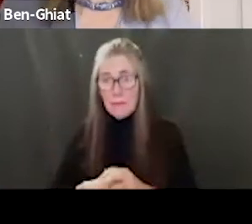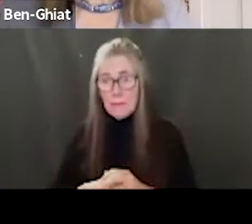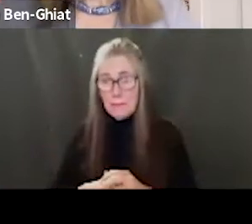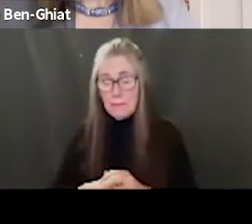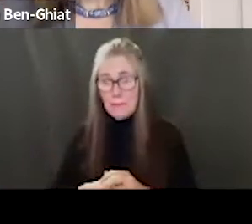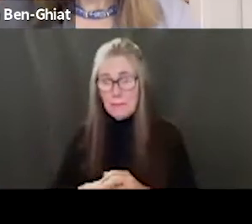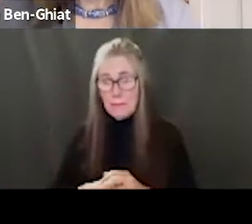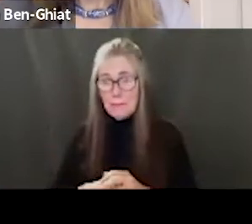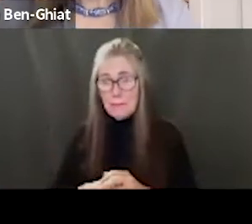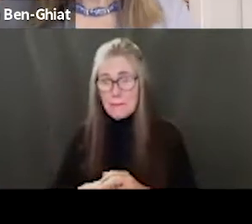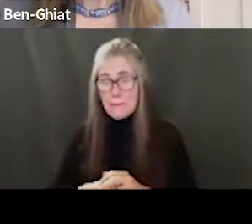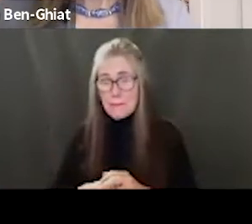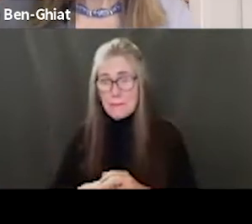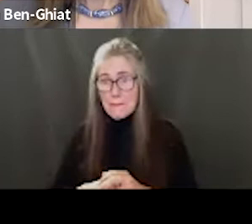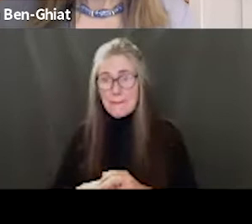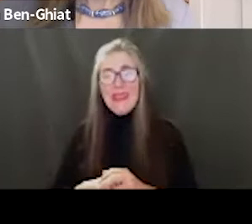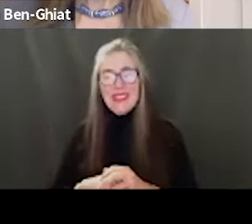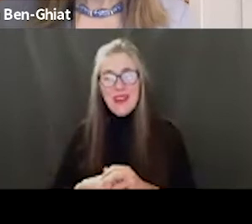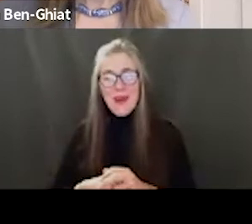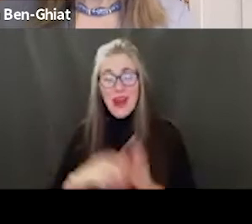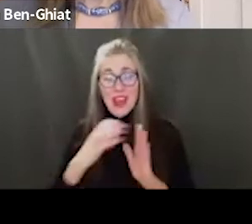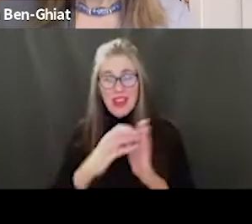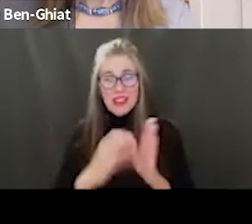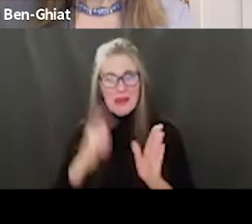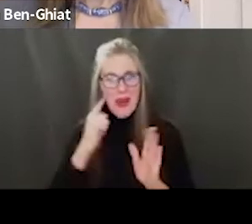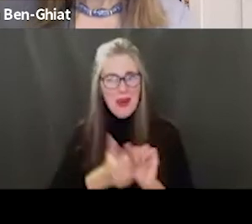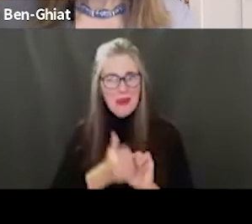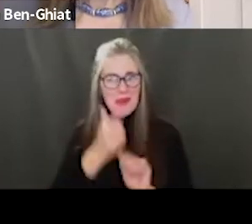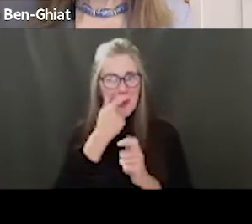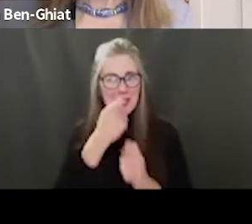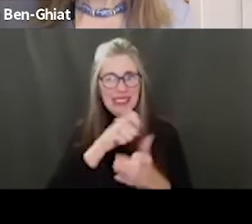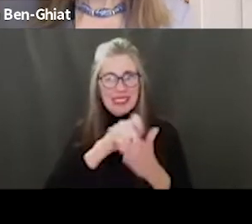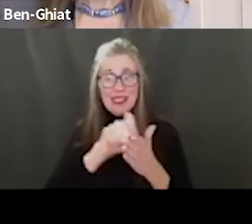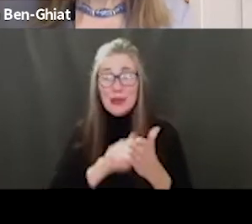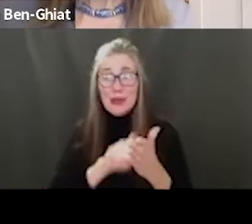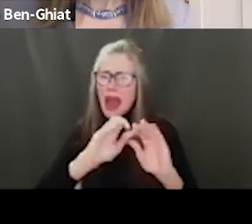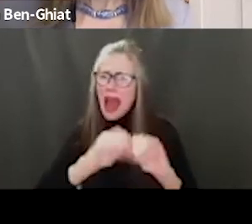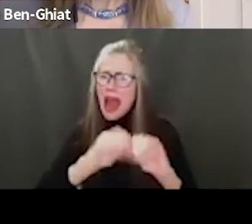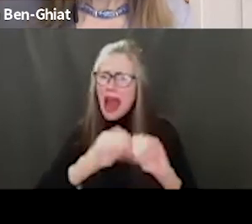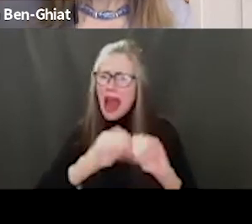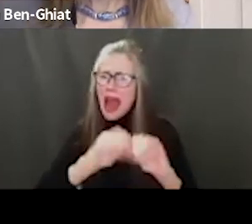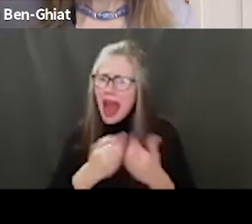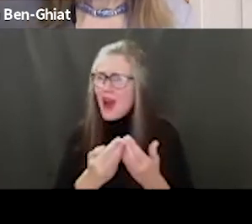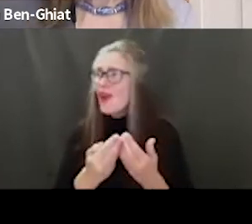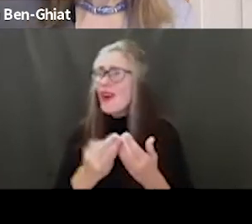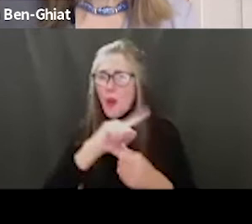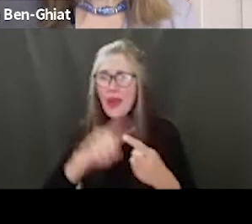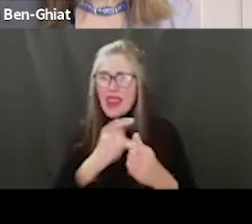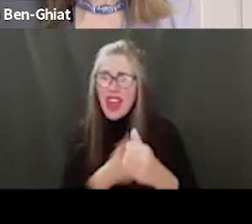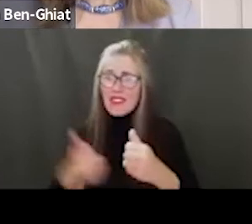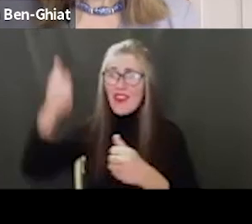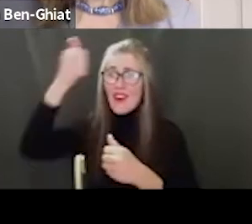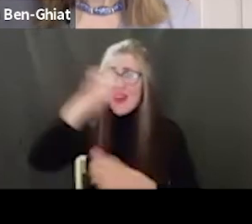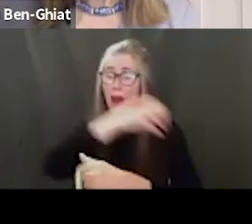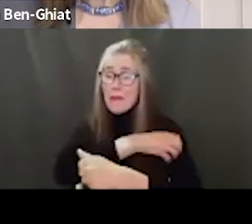this brings me to the chapter I found most interesting to write, in a way, How They Fall from Power. And